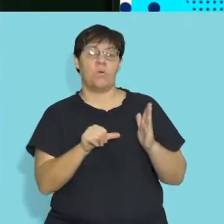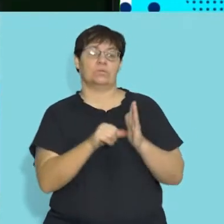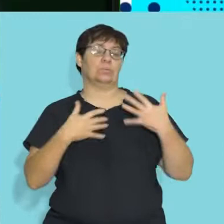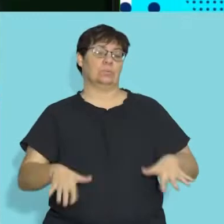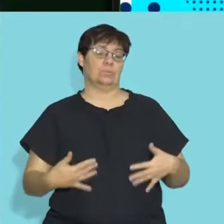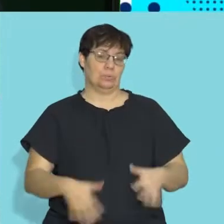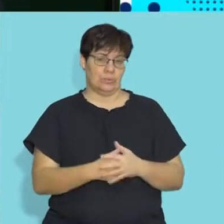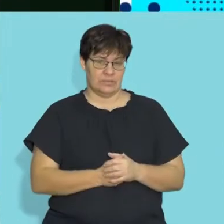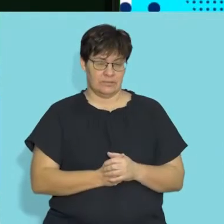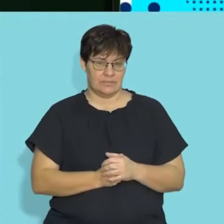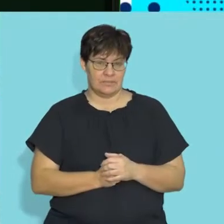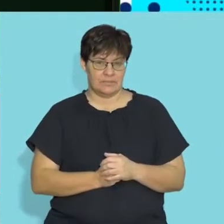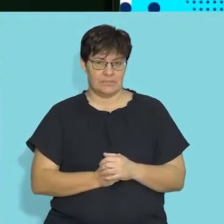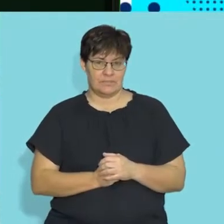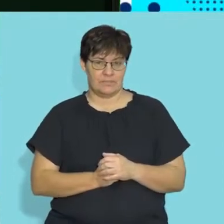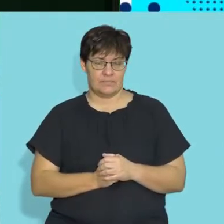here, right?